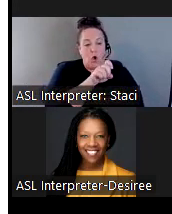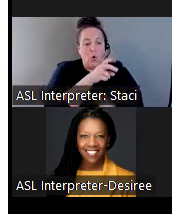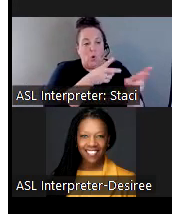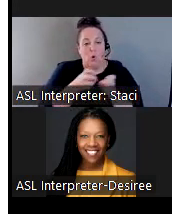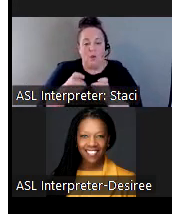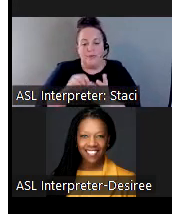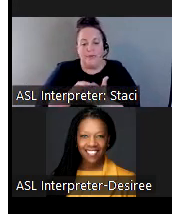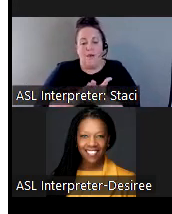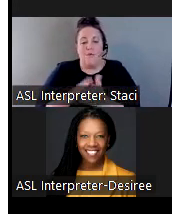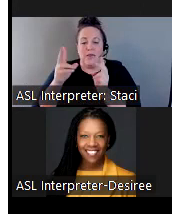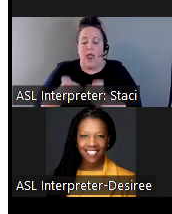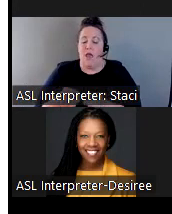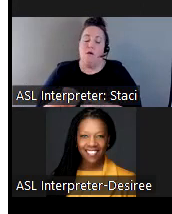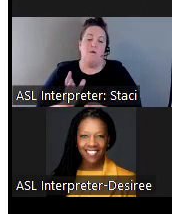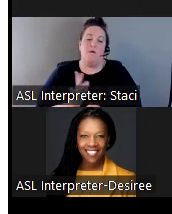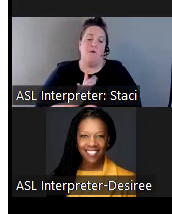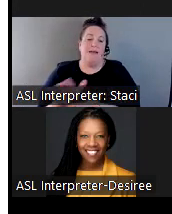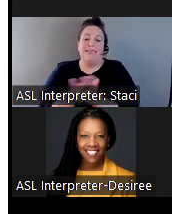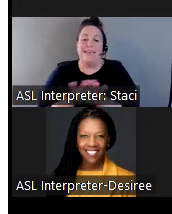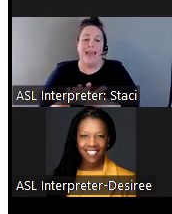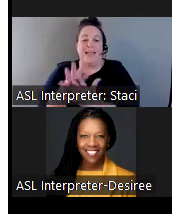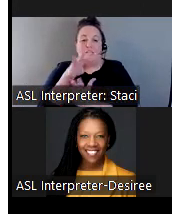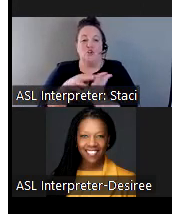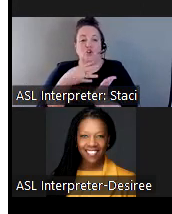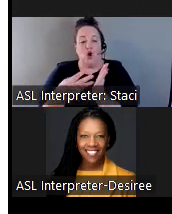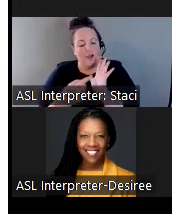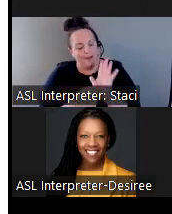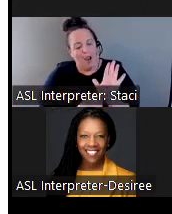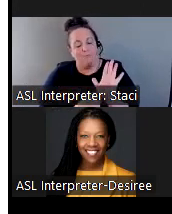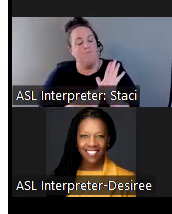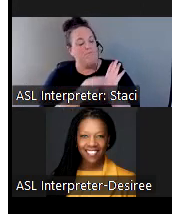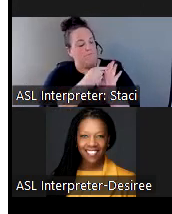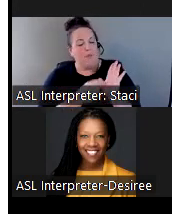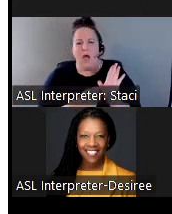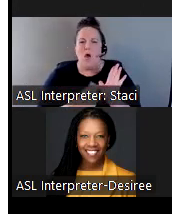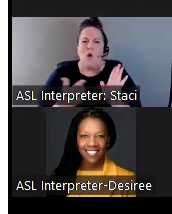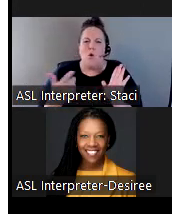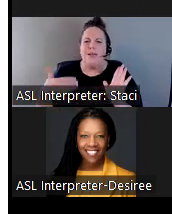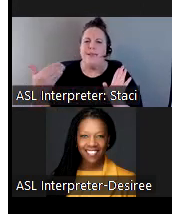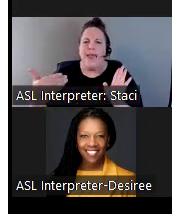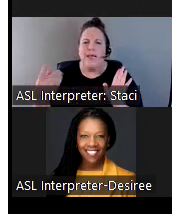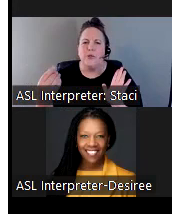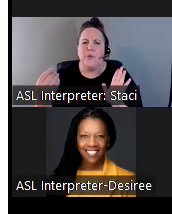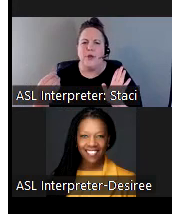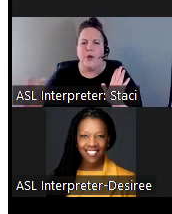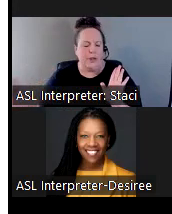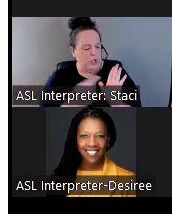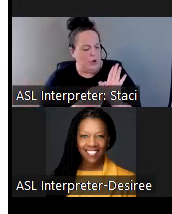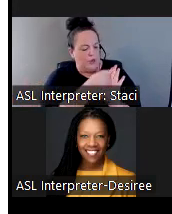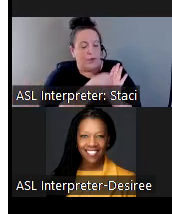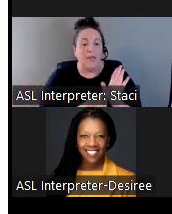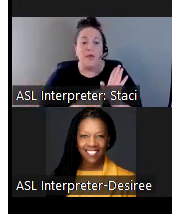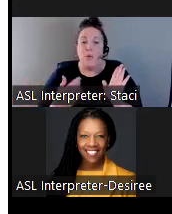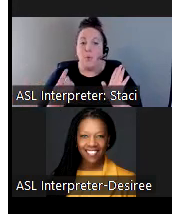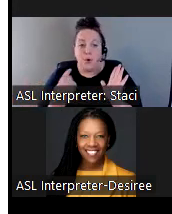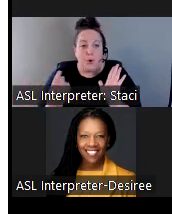the families. It's a very nice chart that helps them say, what are my next steps? Okay, what is the next